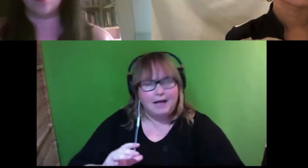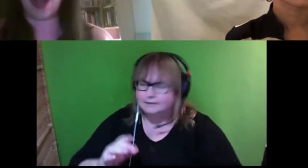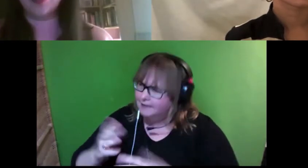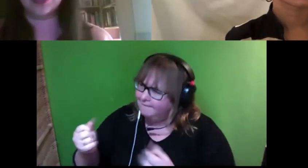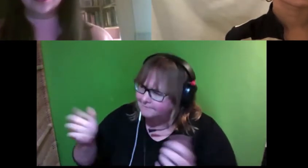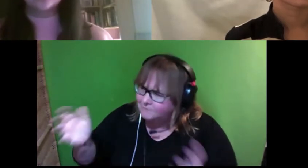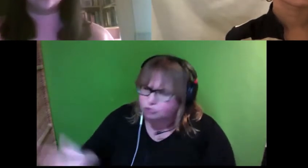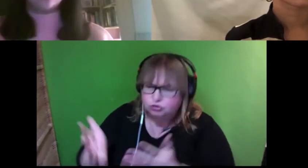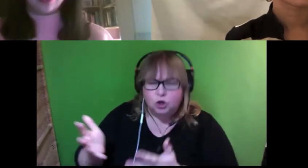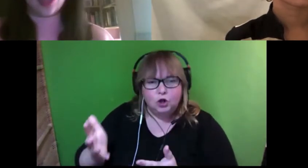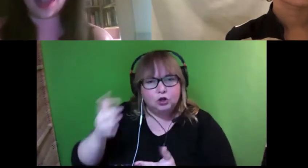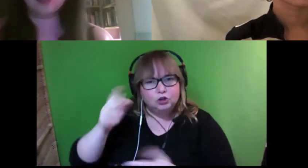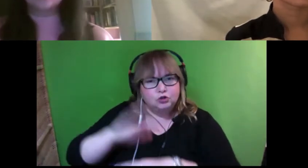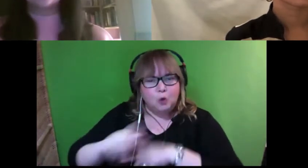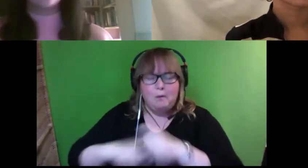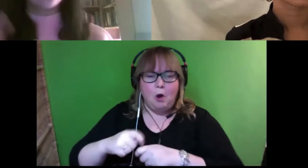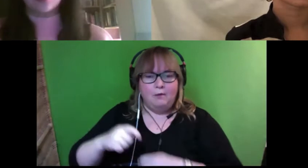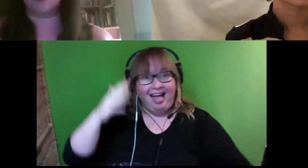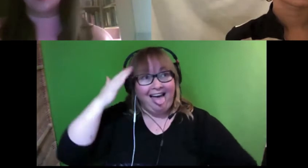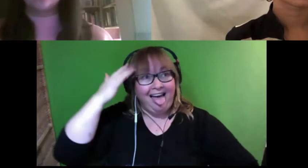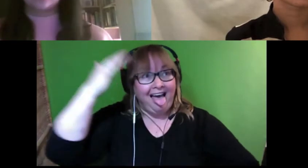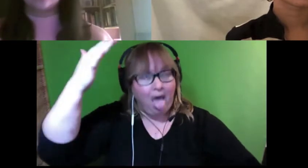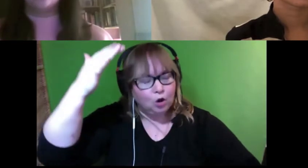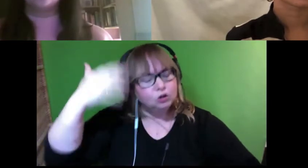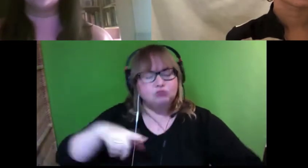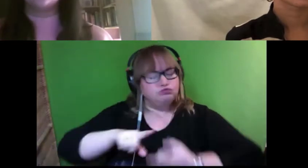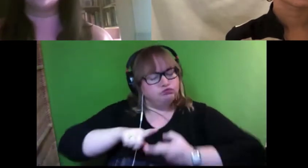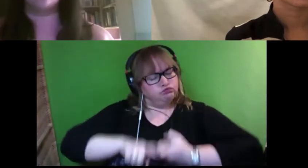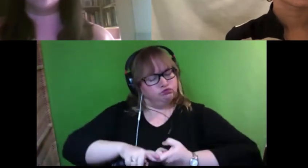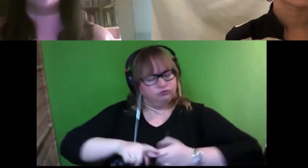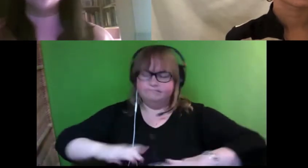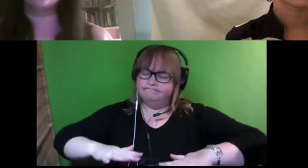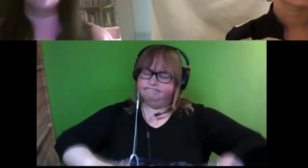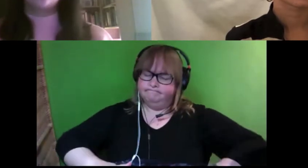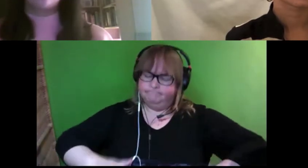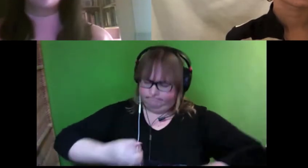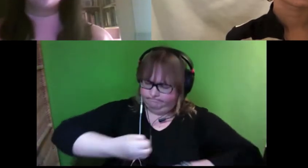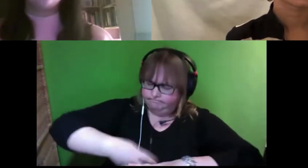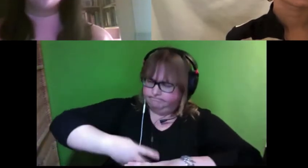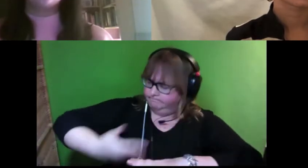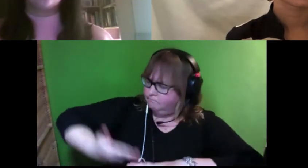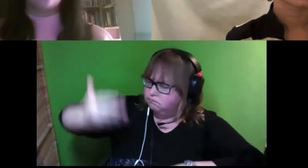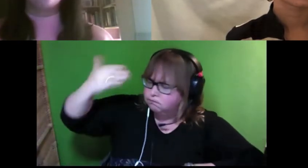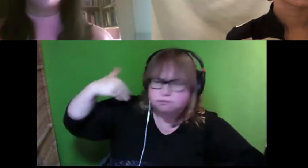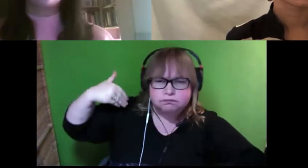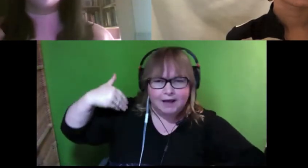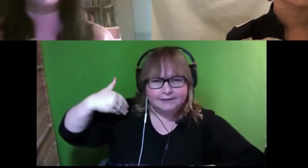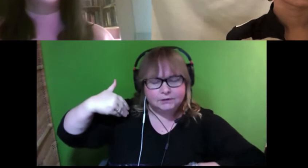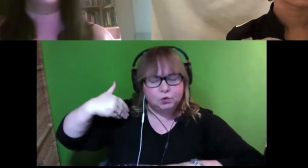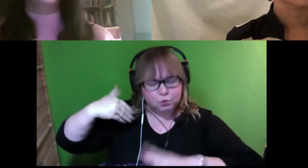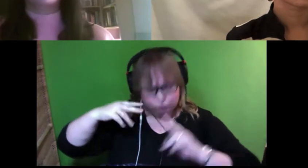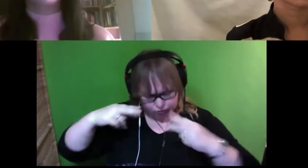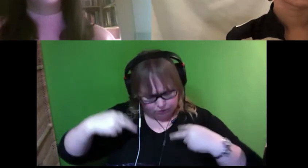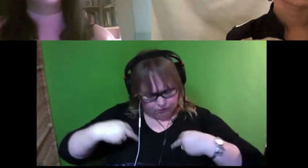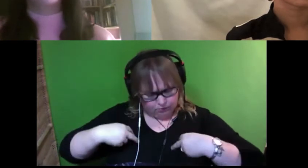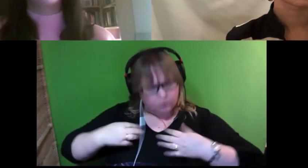stay grounded, to stay true to ourselves and to our roots, and to really listen to our bodies. And